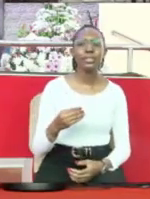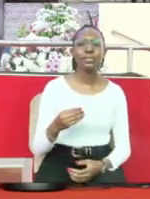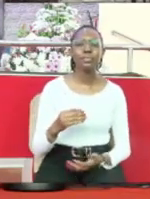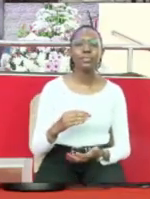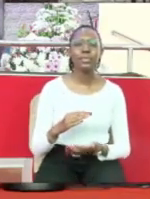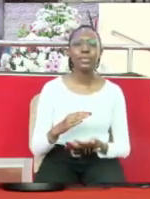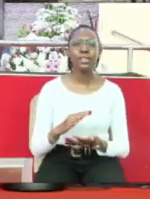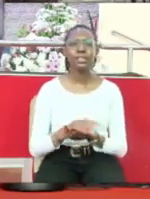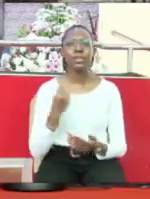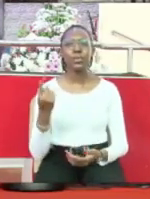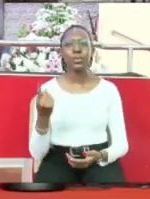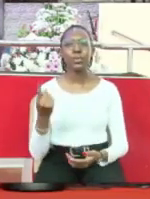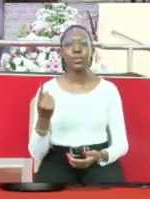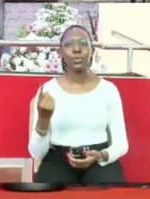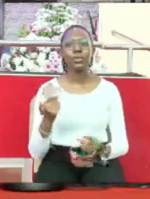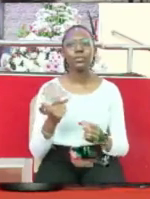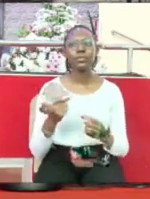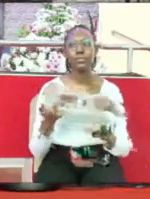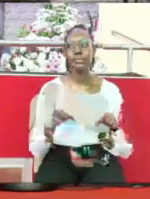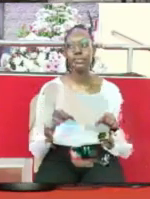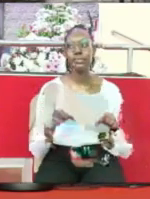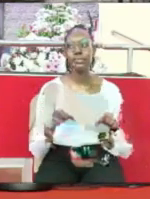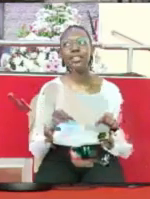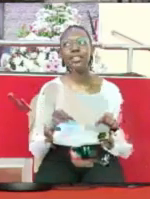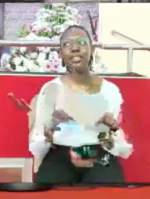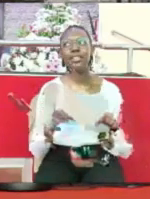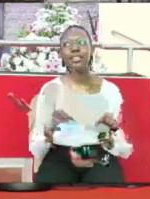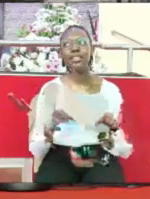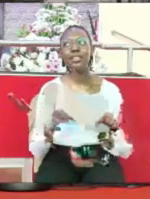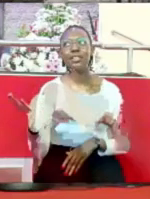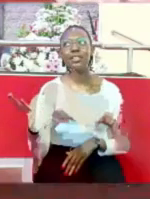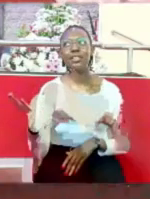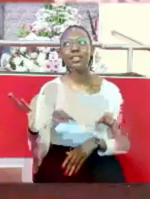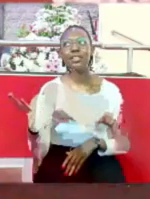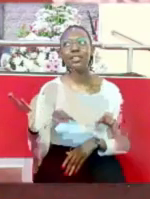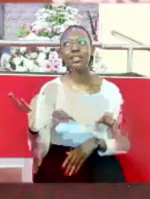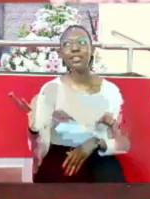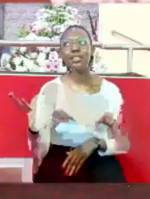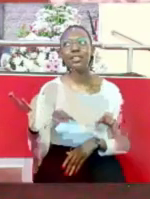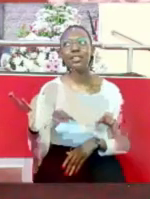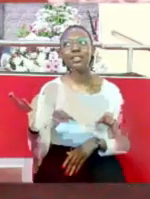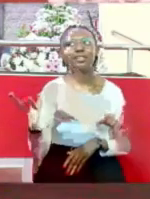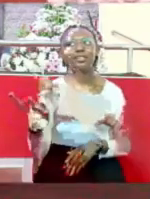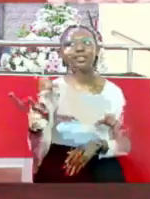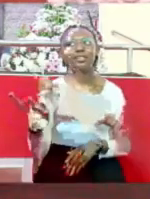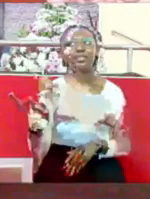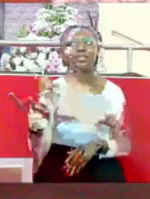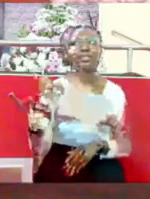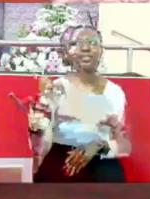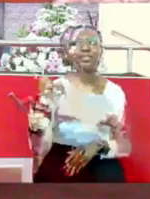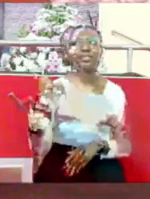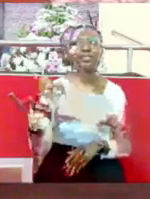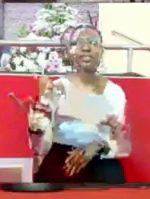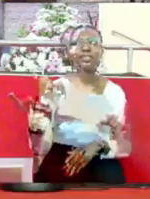them. Walikuwa natafuta mtu wa kuja kuwakomboa. They were tired being controlled by the Romans. Walikuwa wamechoka kutawaliwa na Warumi. They were not free.